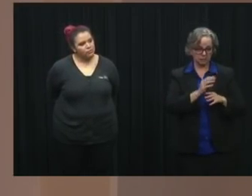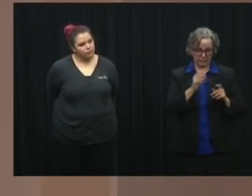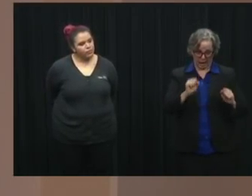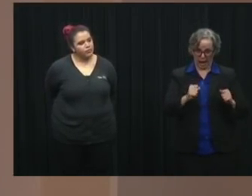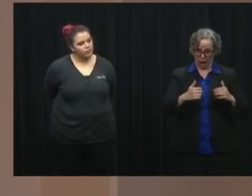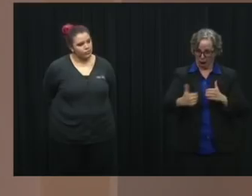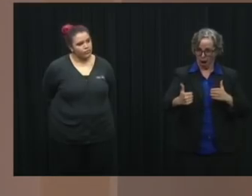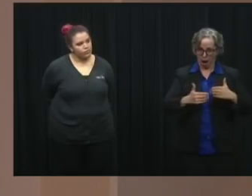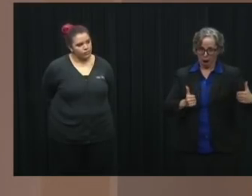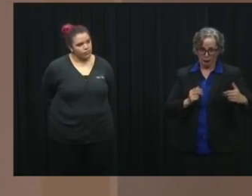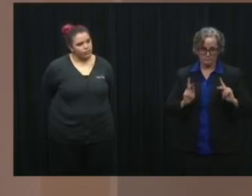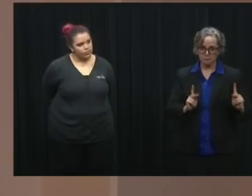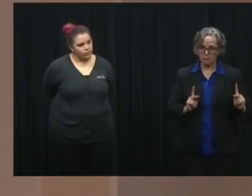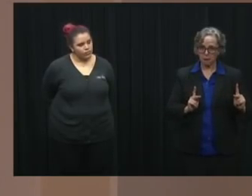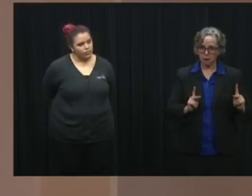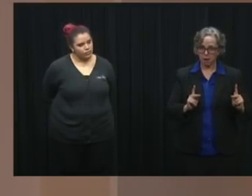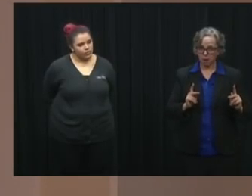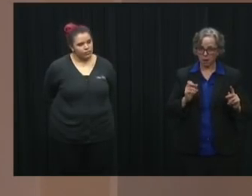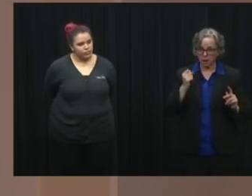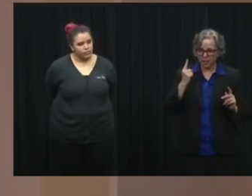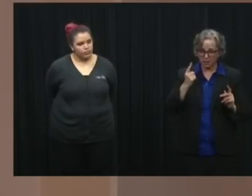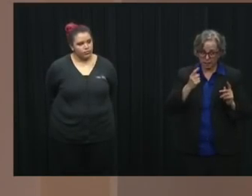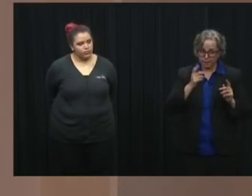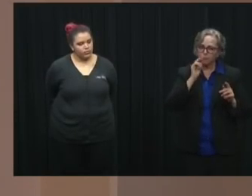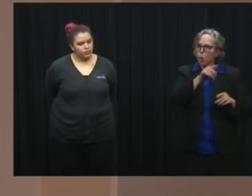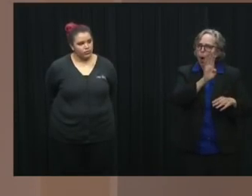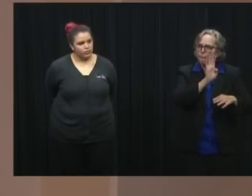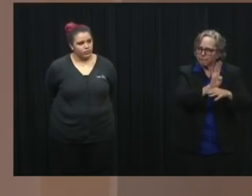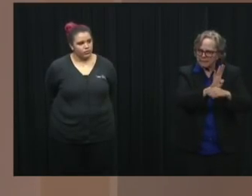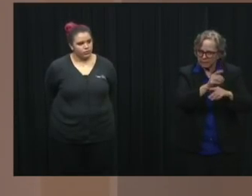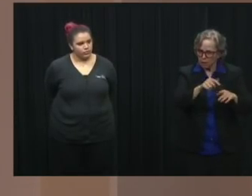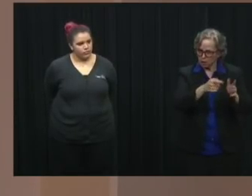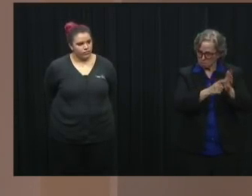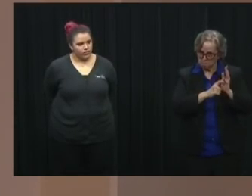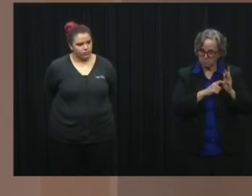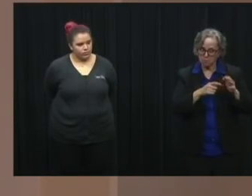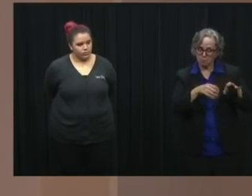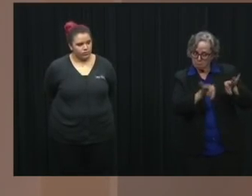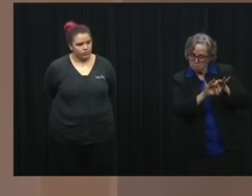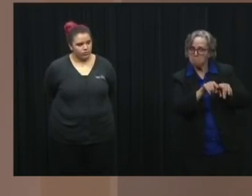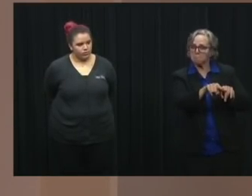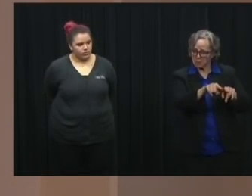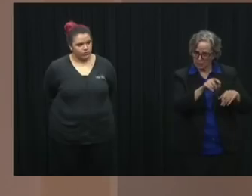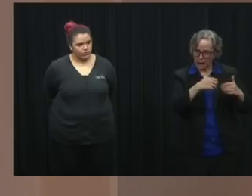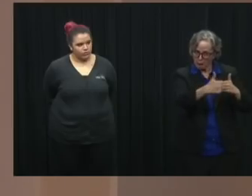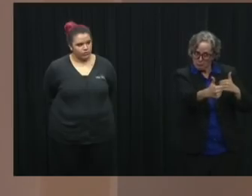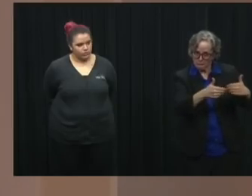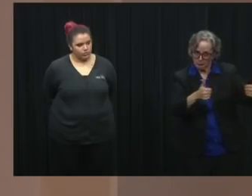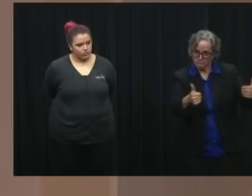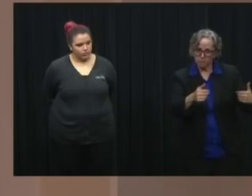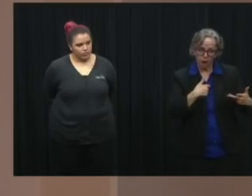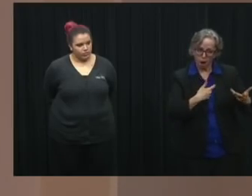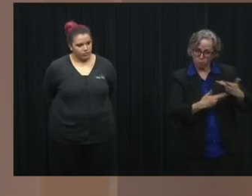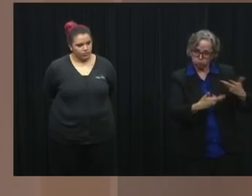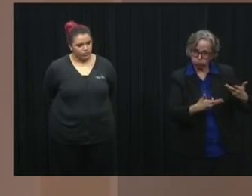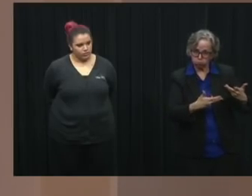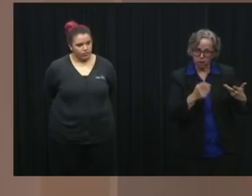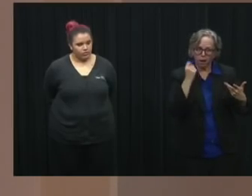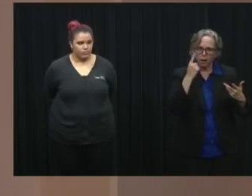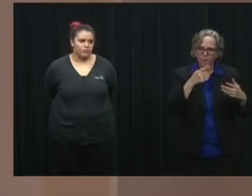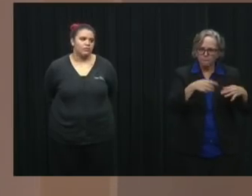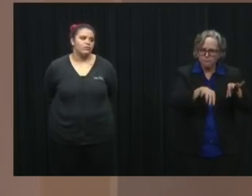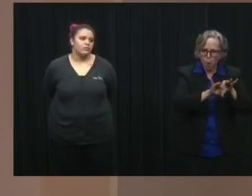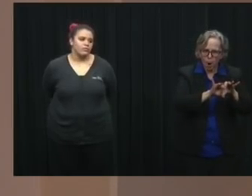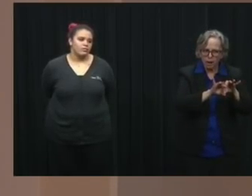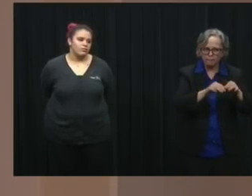interacting only to essential interactions, and any of those interactions are healthy at a social or physical